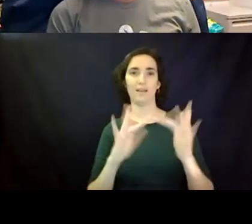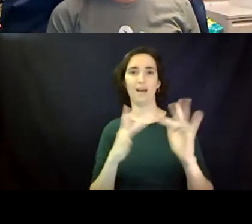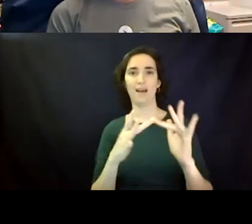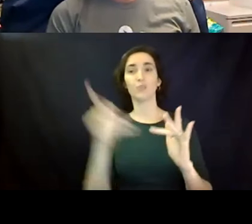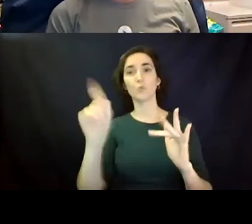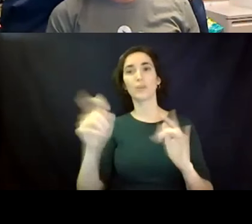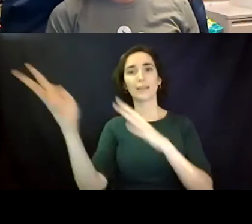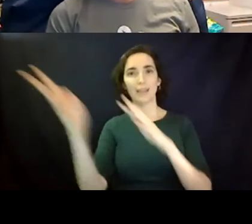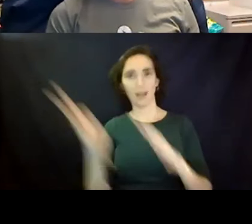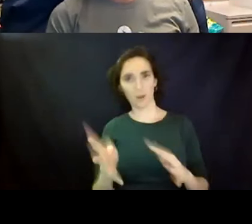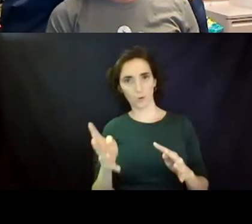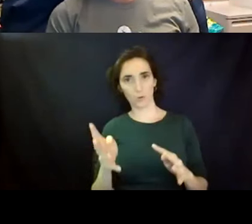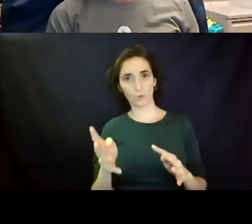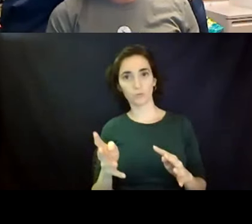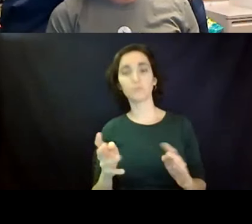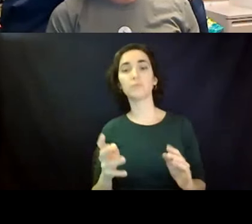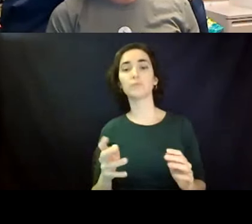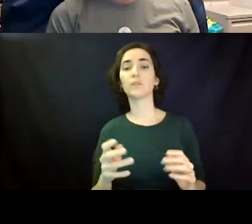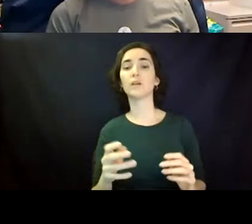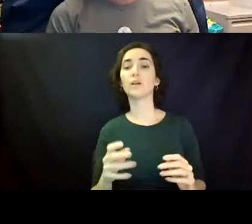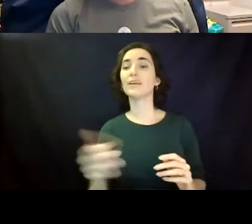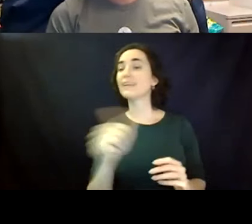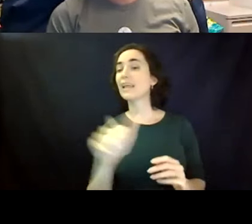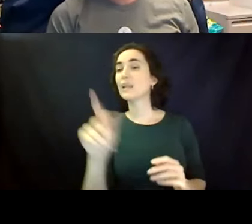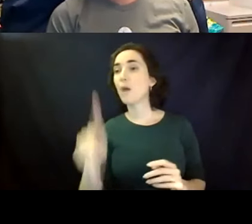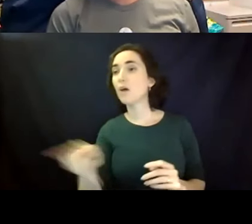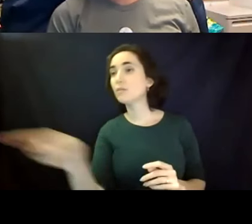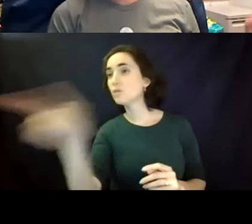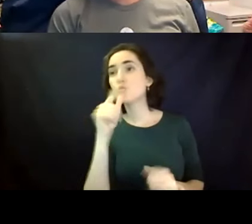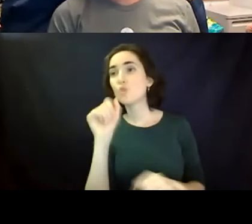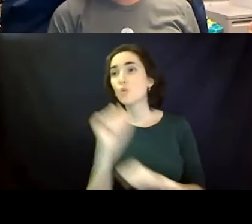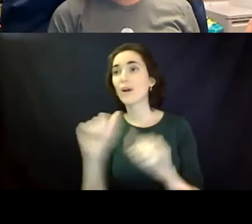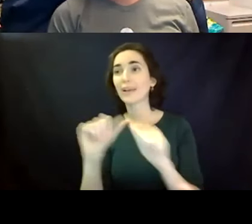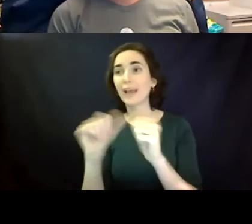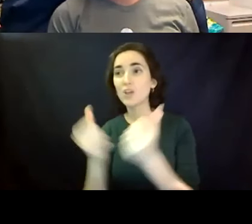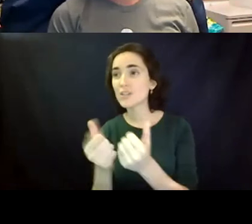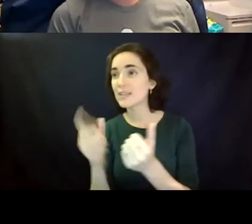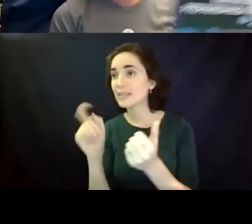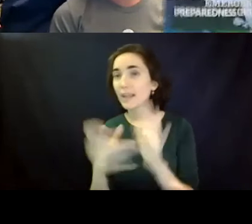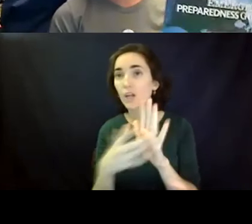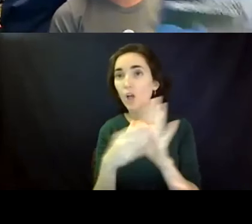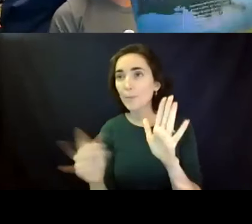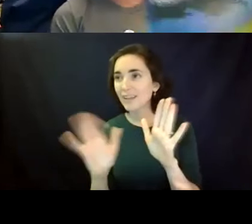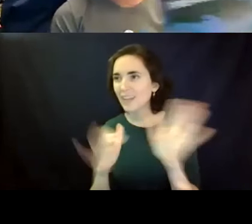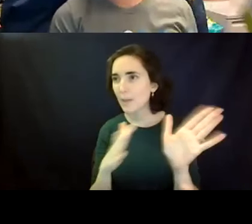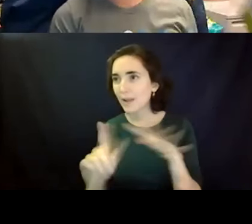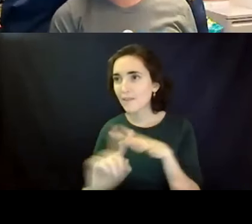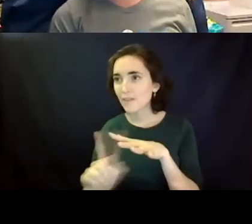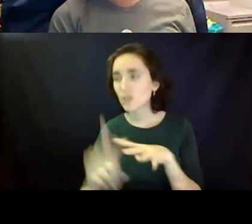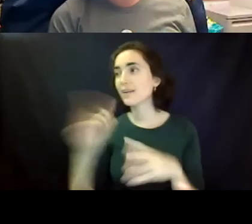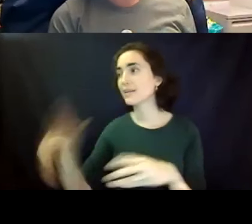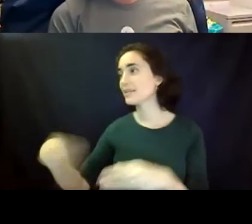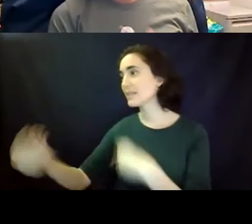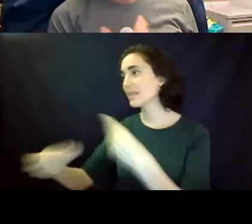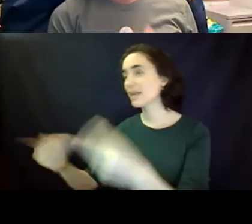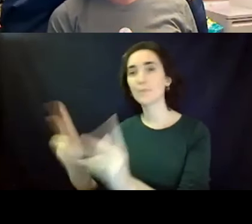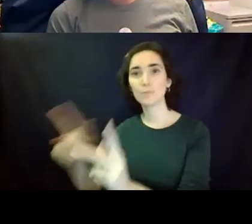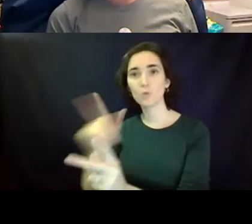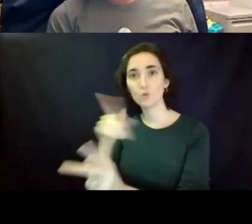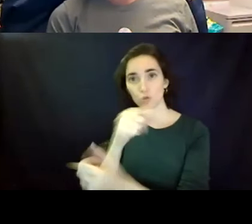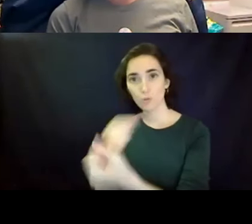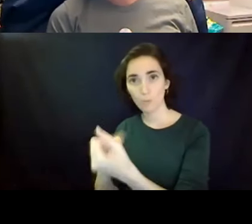If anybody with agencies that need copy of these evacuation plans to give to the people that you support or